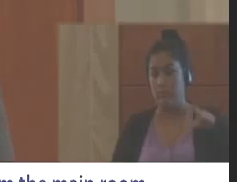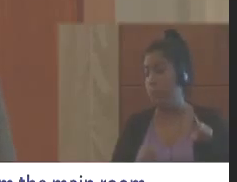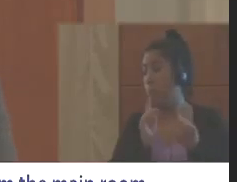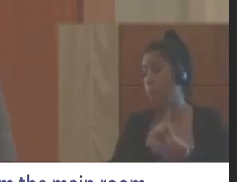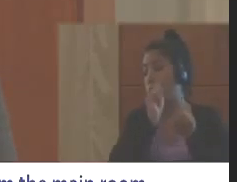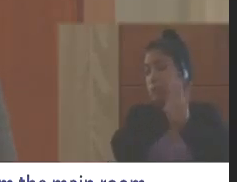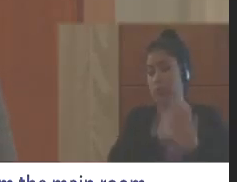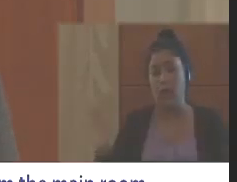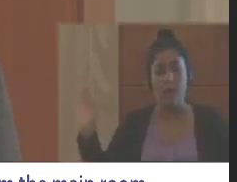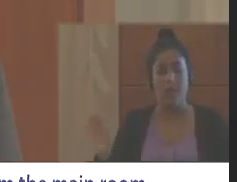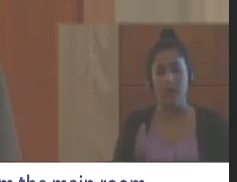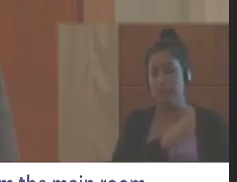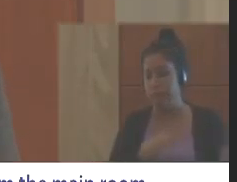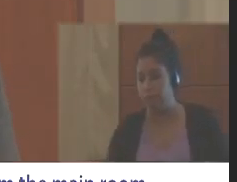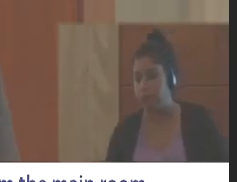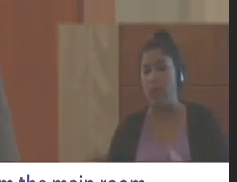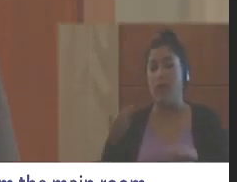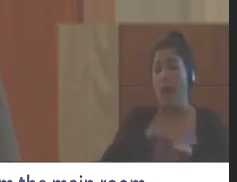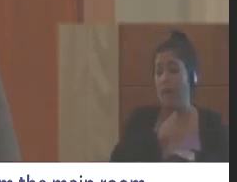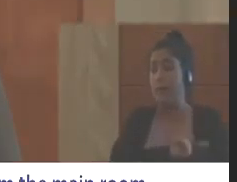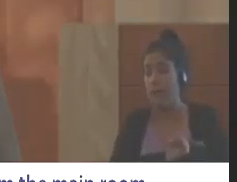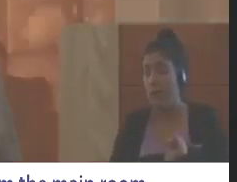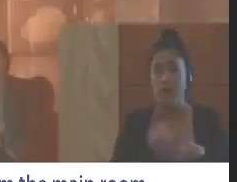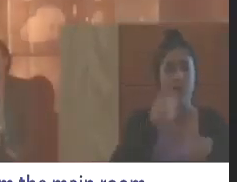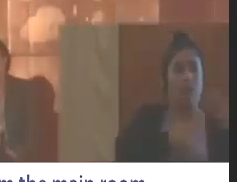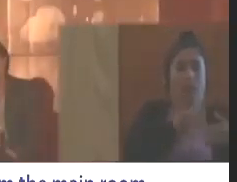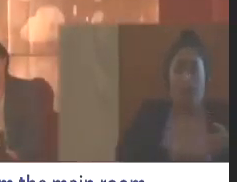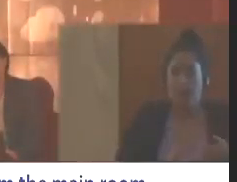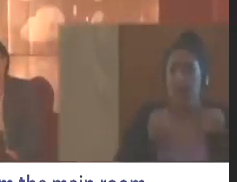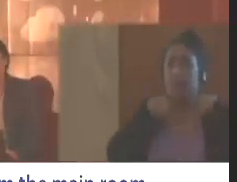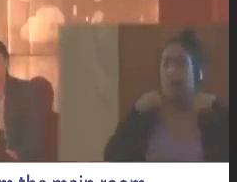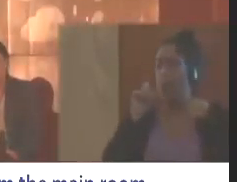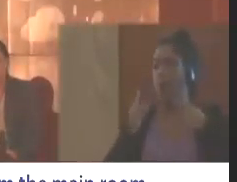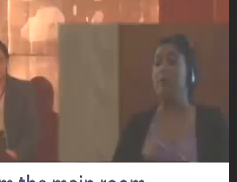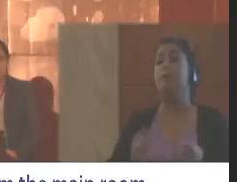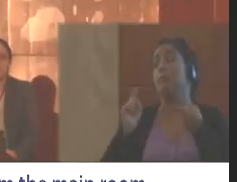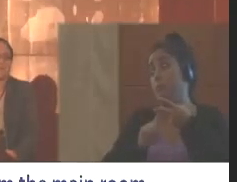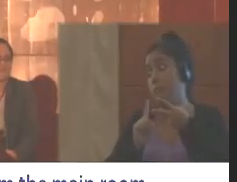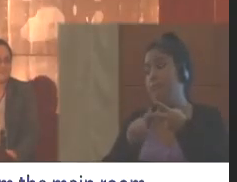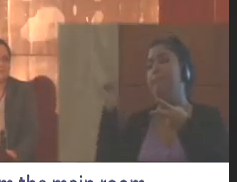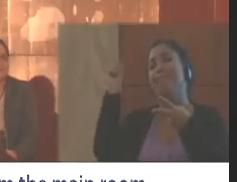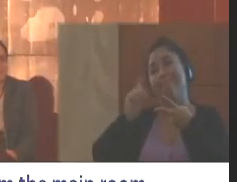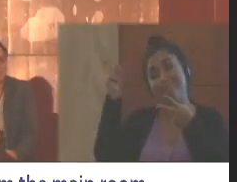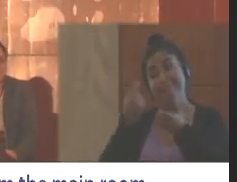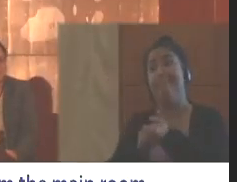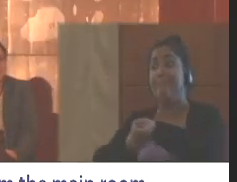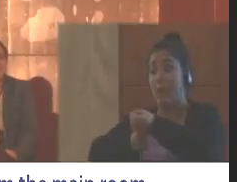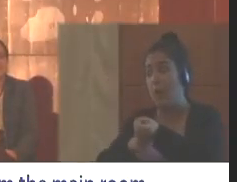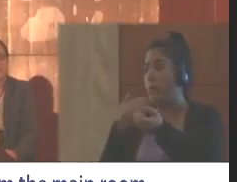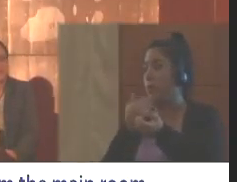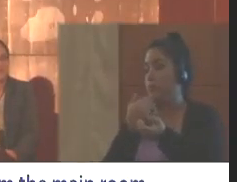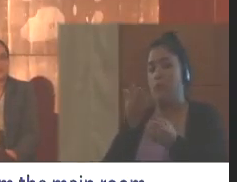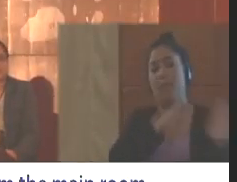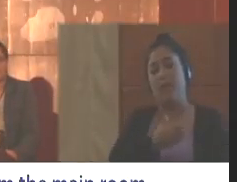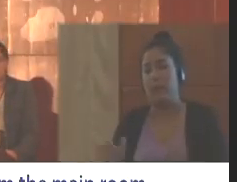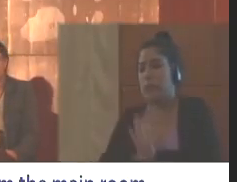on preparing this normative framework, not only from the side of being prepared to respond, but also of having